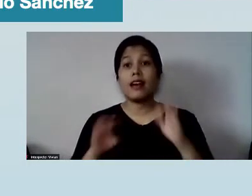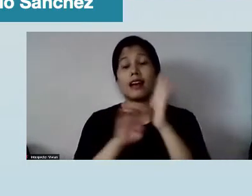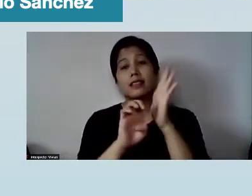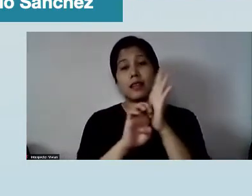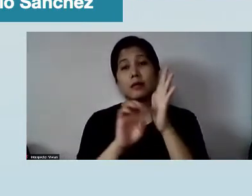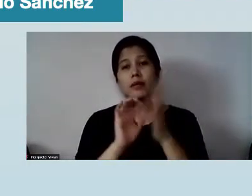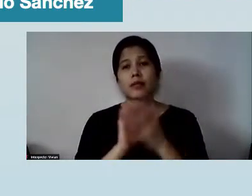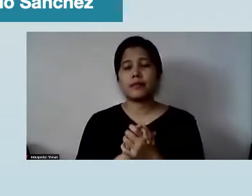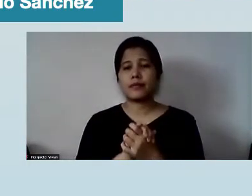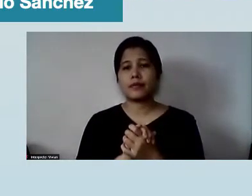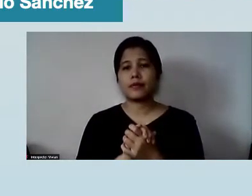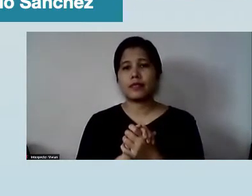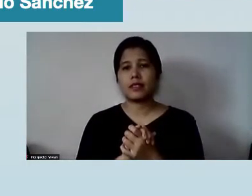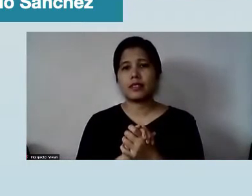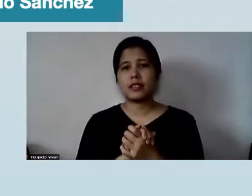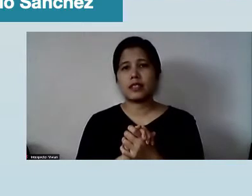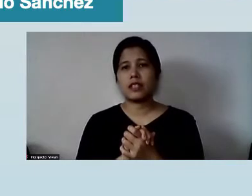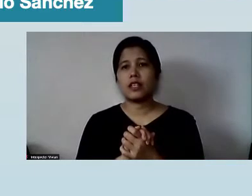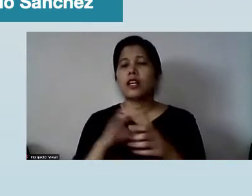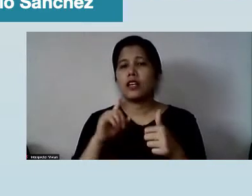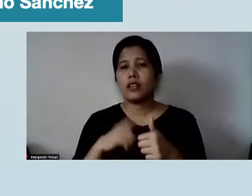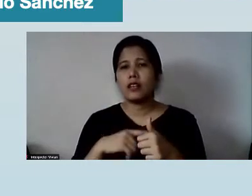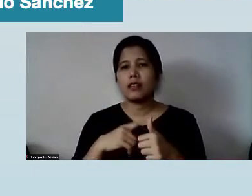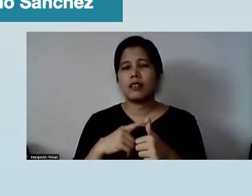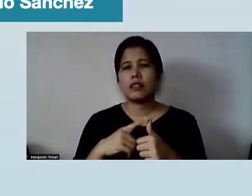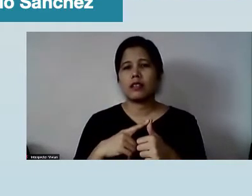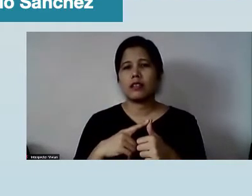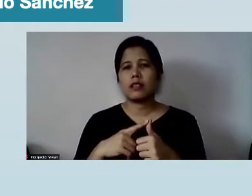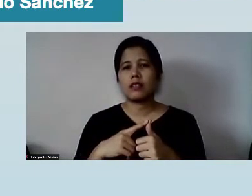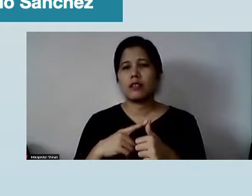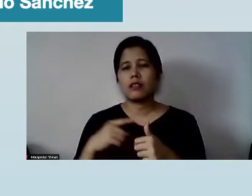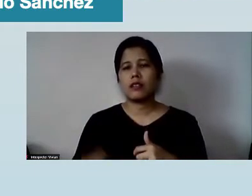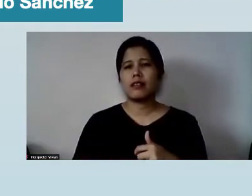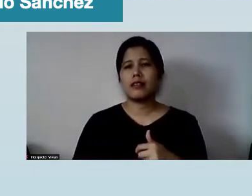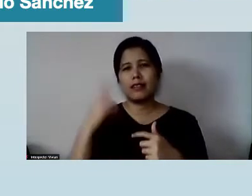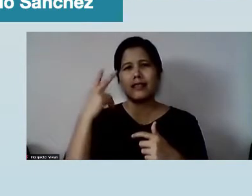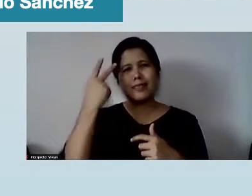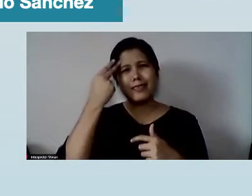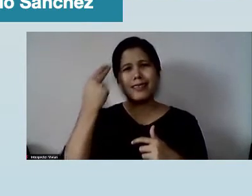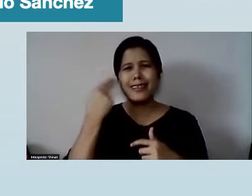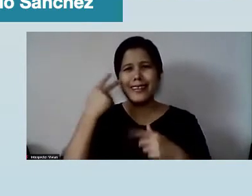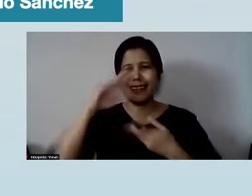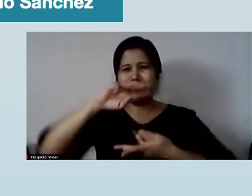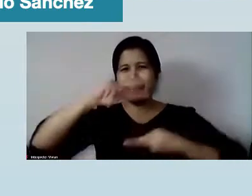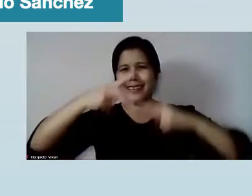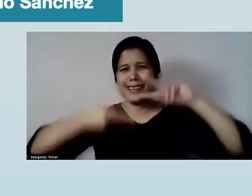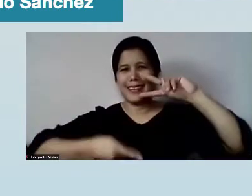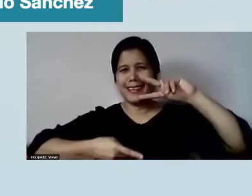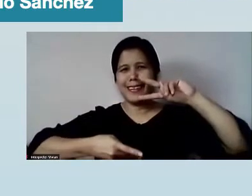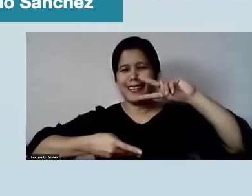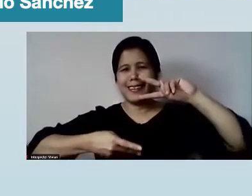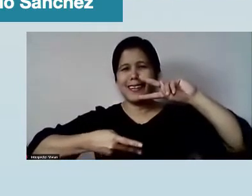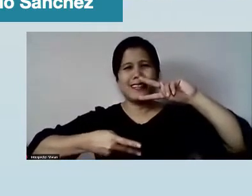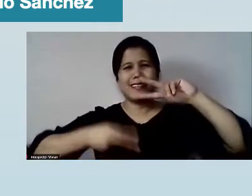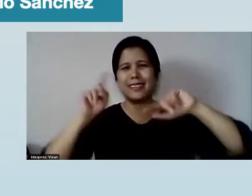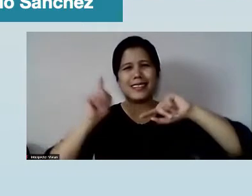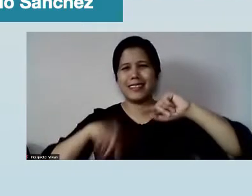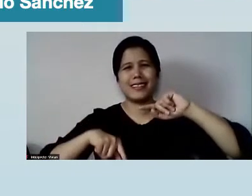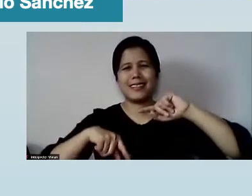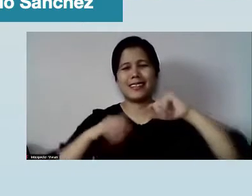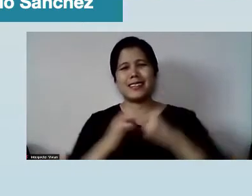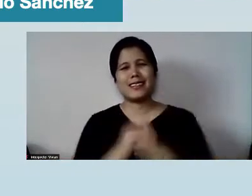going up a tree. Ang ulo mo nasa baba, ang paa mo nasa taas. So you're performing differently. Kaya you can be called differently